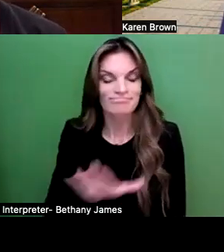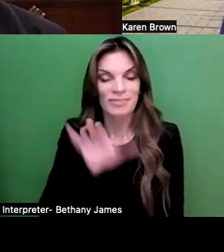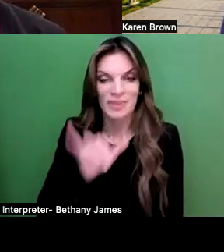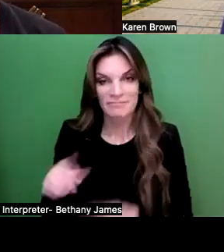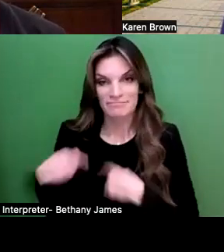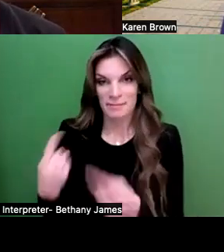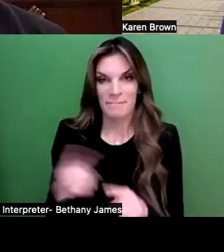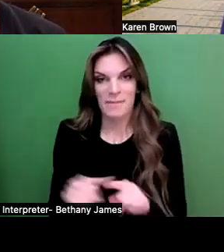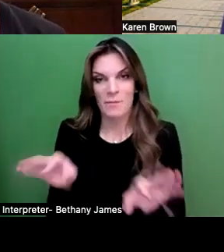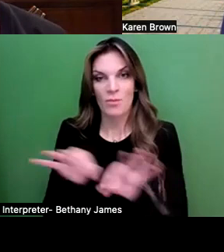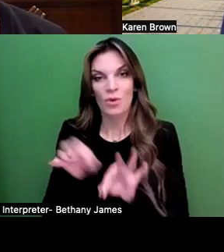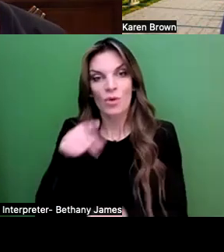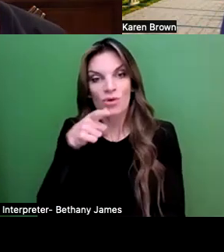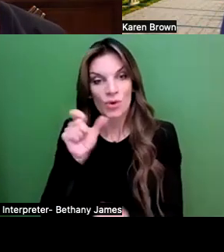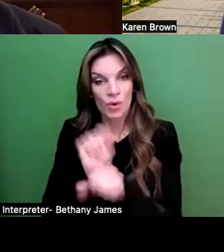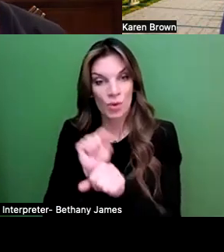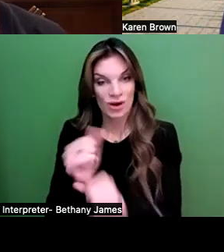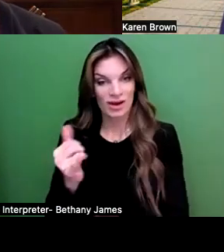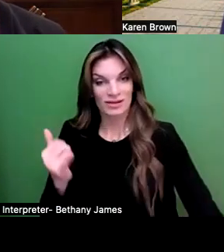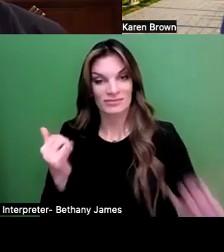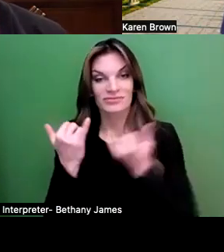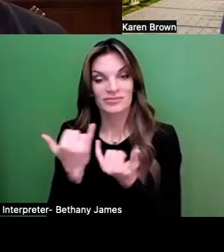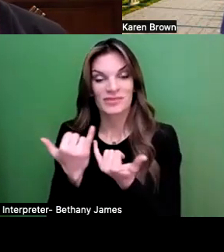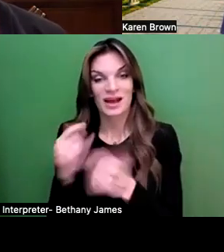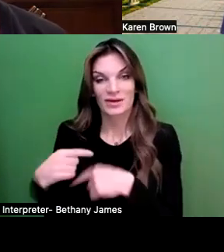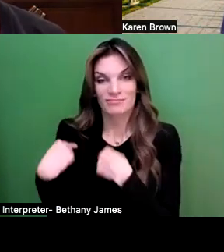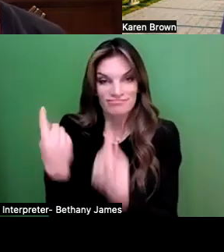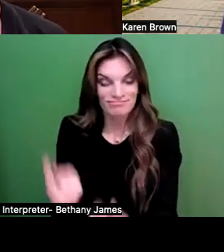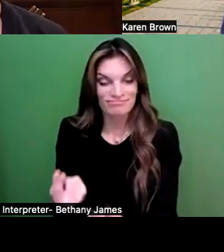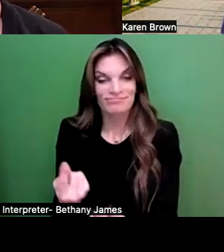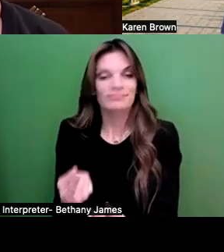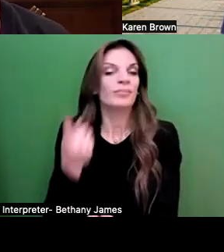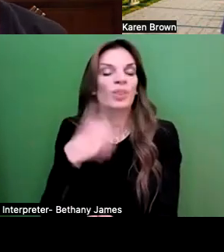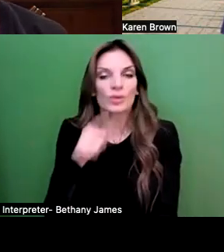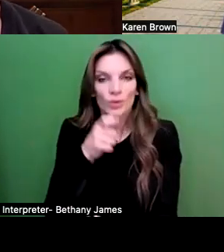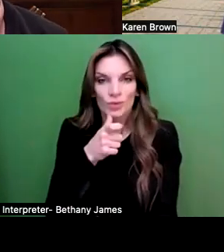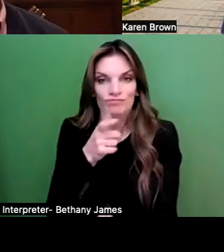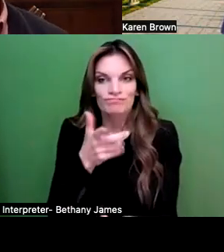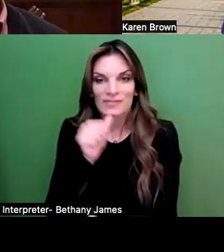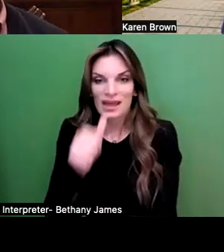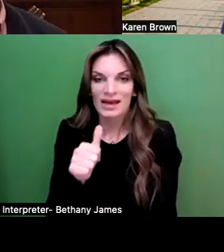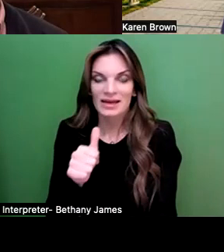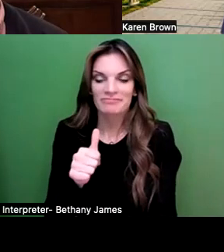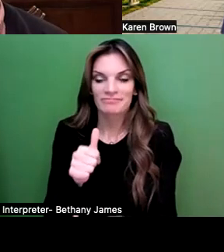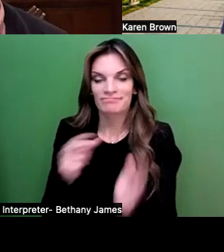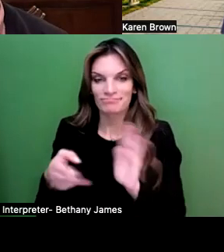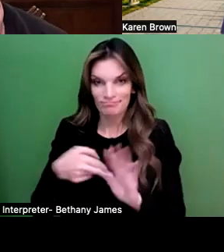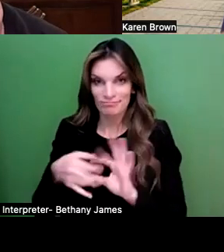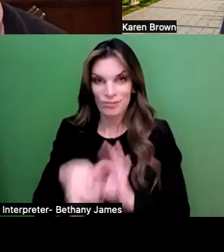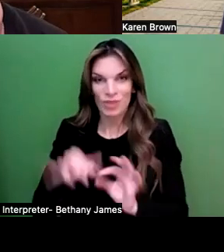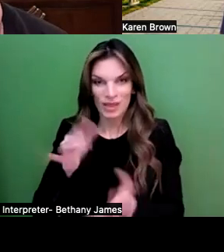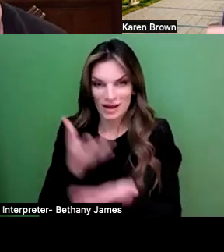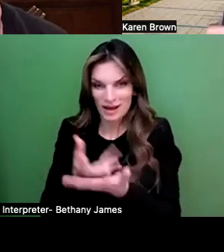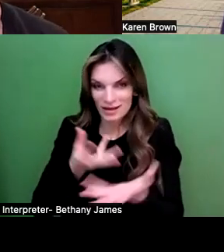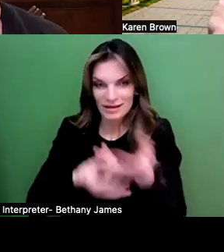the workforce, for people who would not be considered in the economic strata that